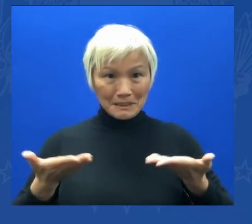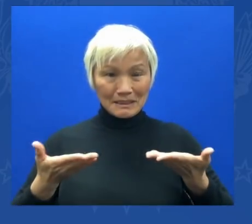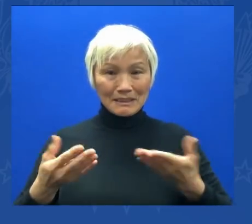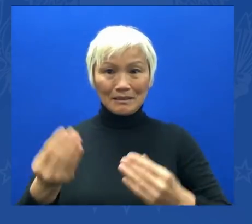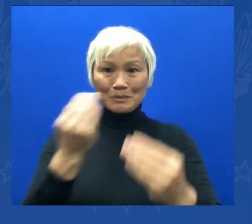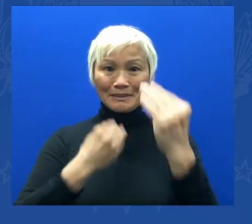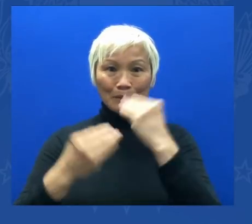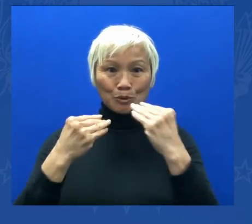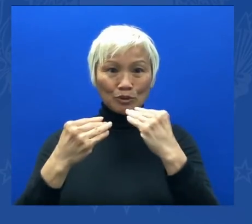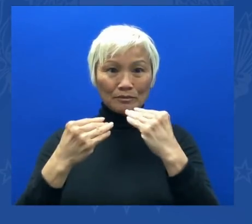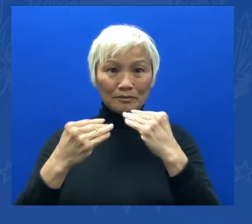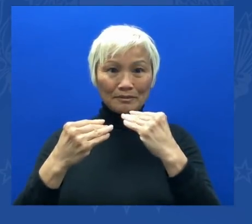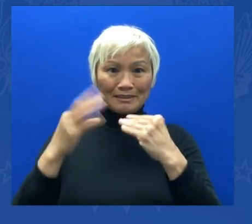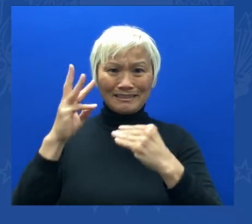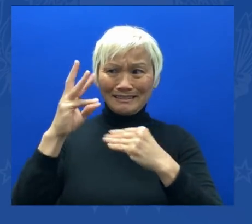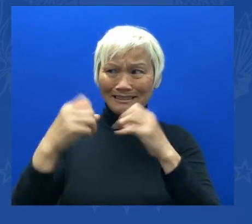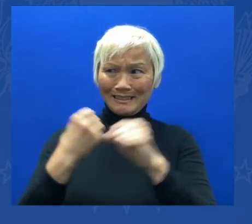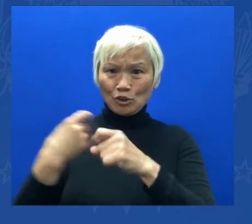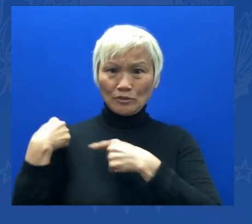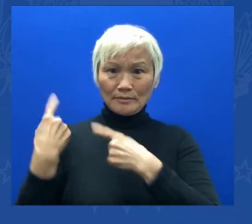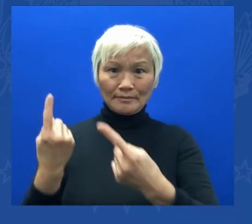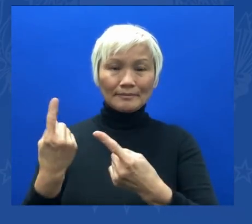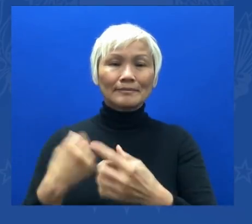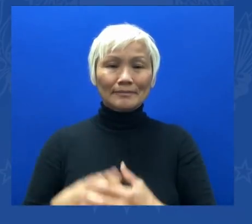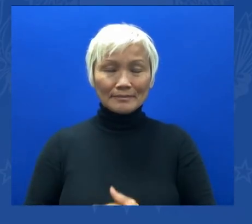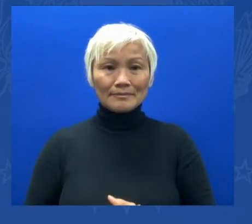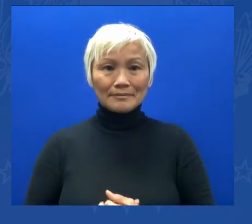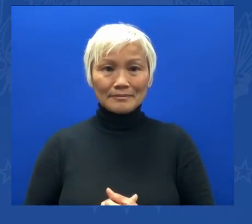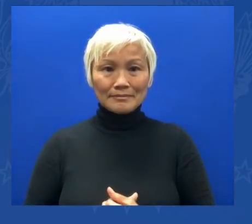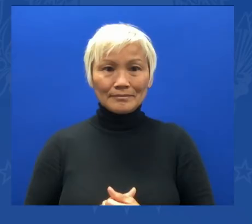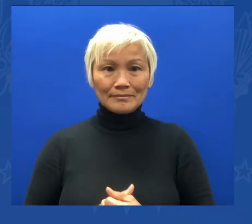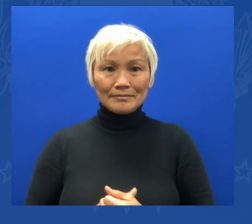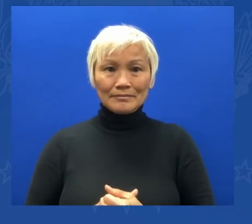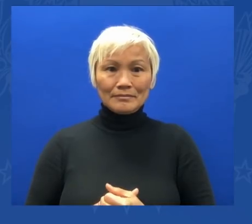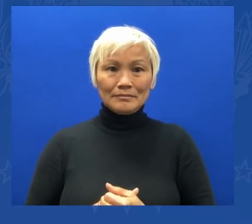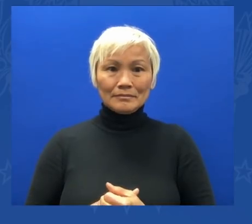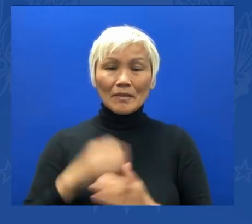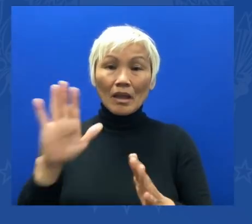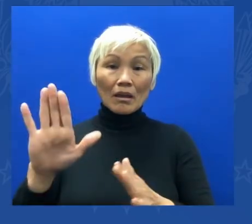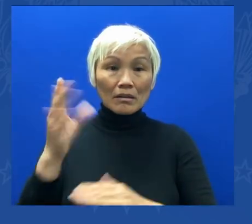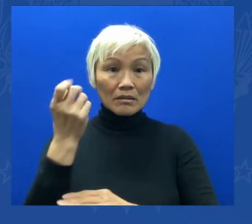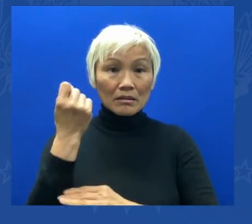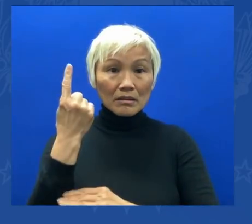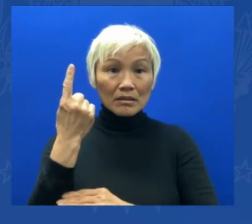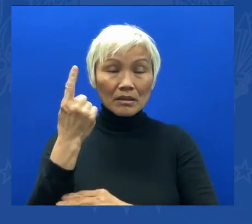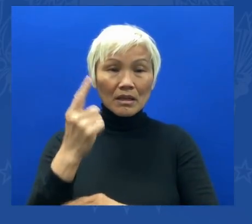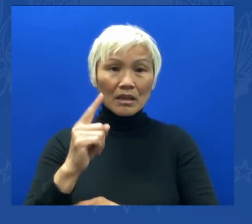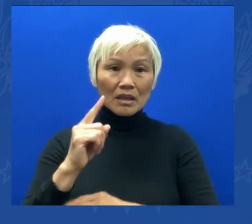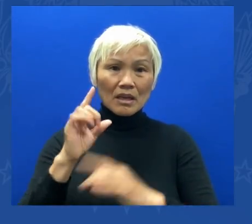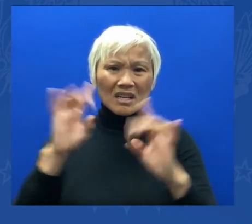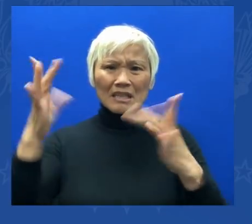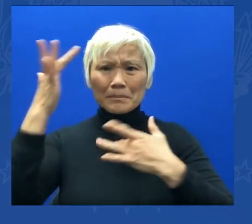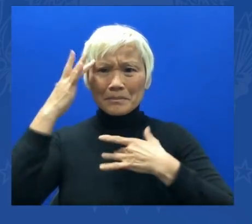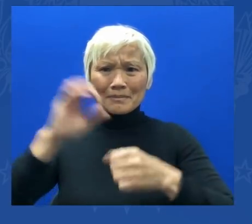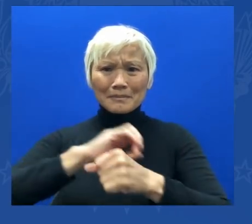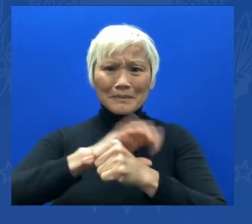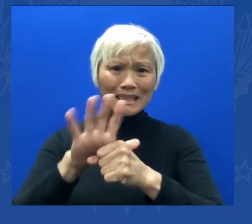It's understandable. We had a horrible plague followed by 2 years of COVID.